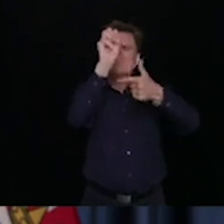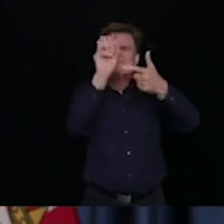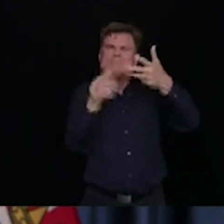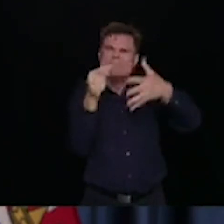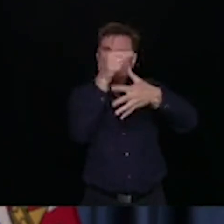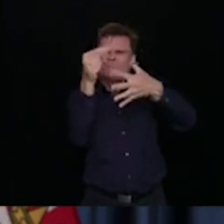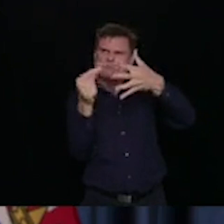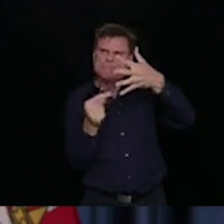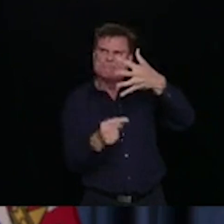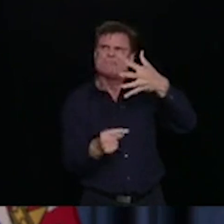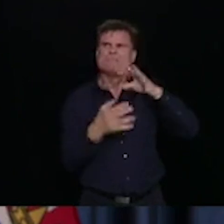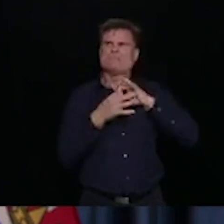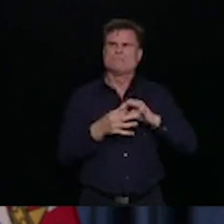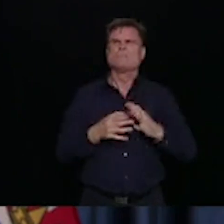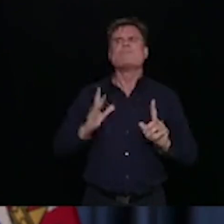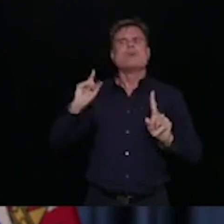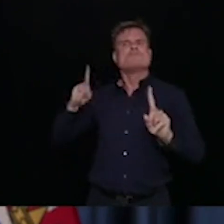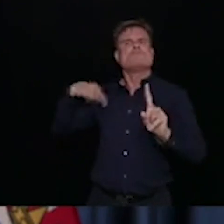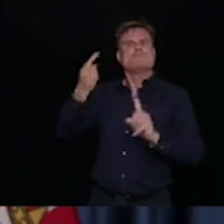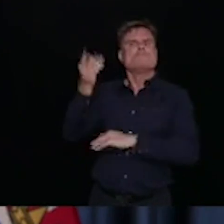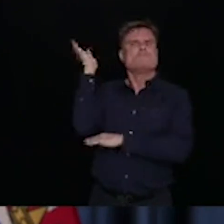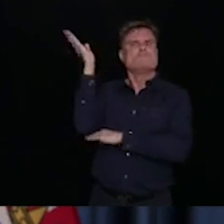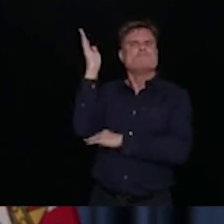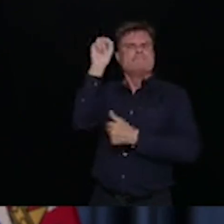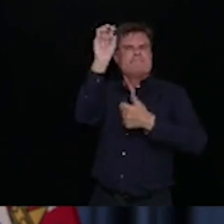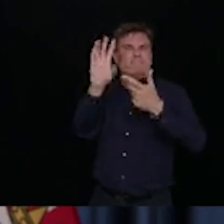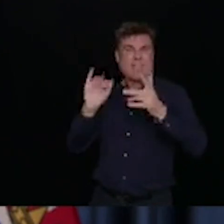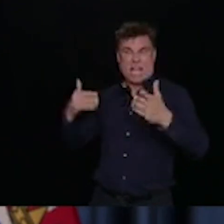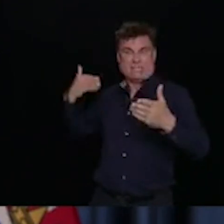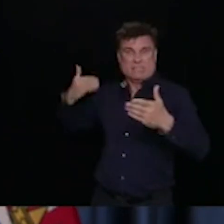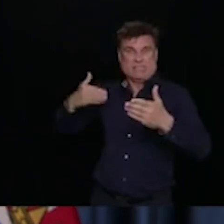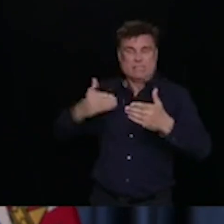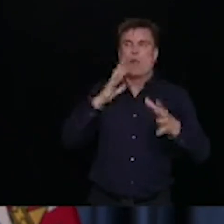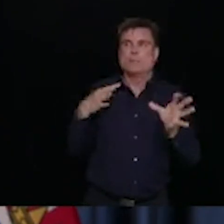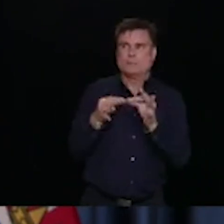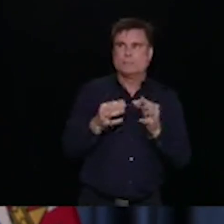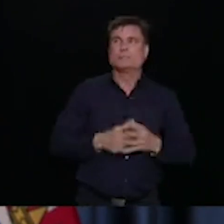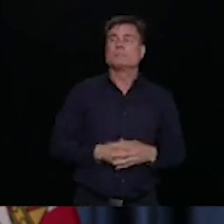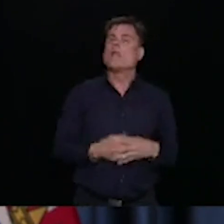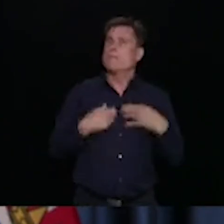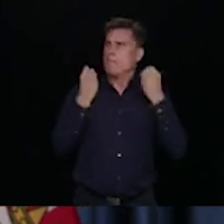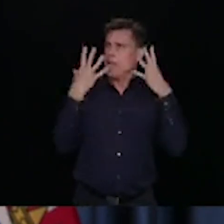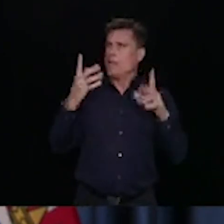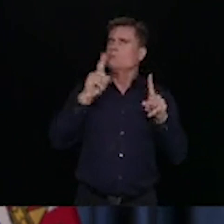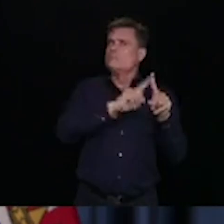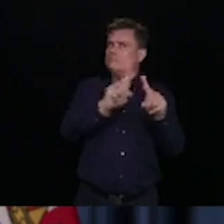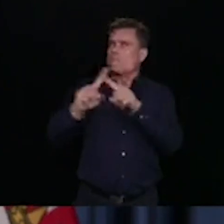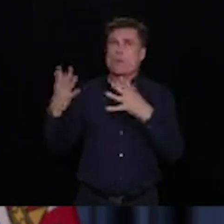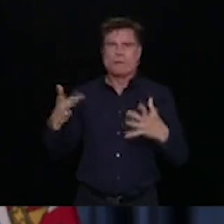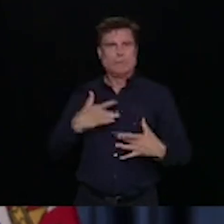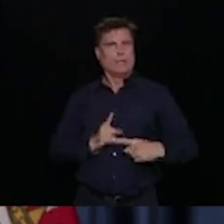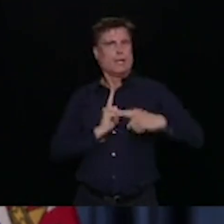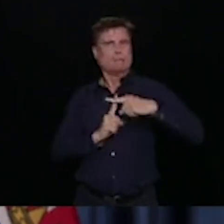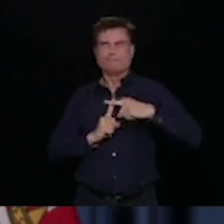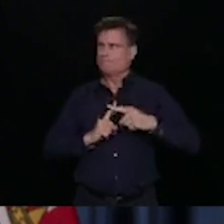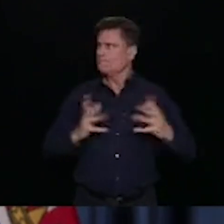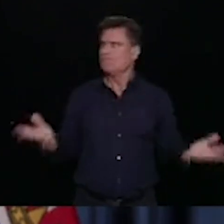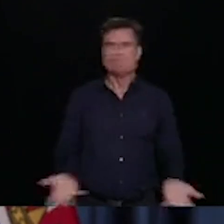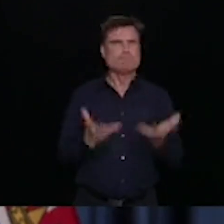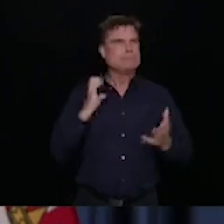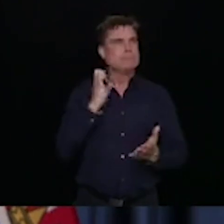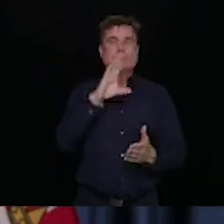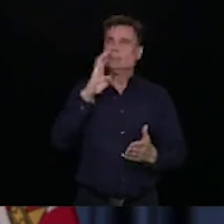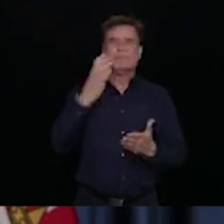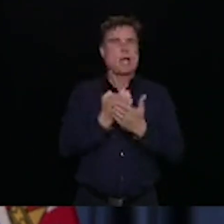regular media availability weekly. I think there's great reasons for optimism as we look at how our restart has been going across